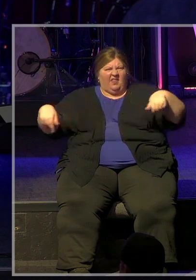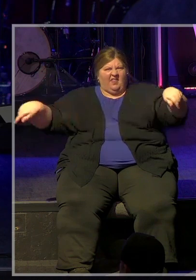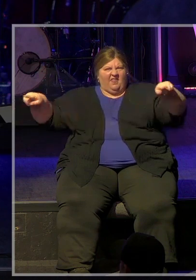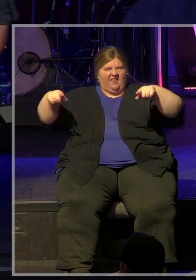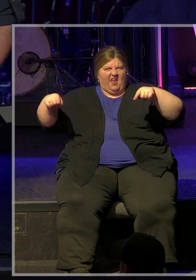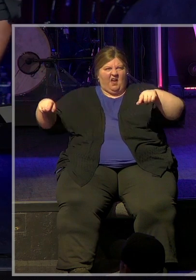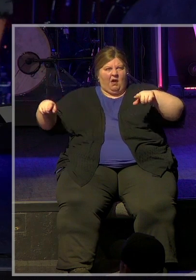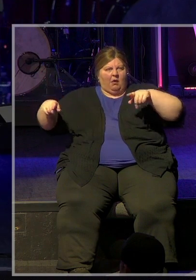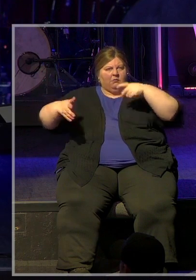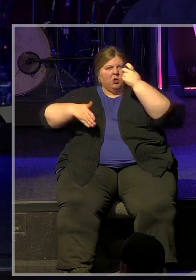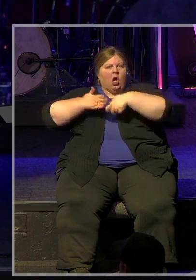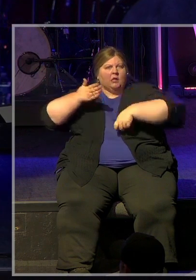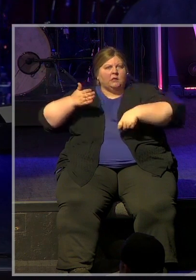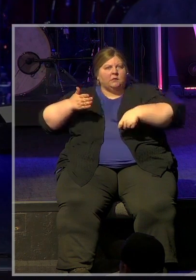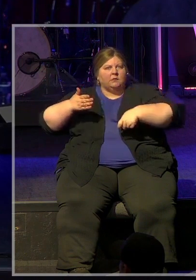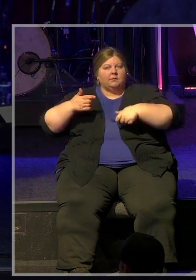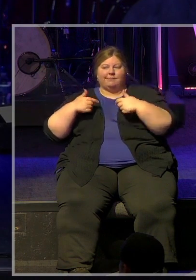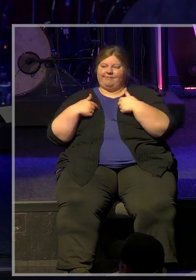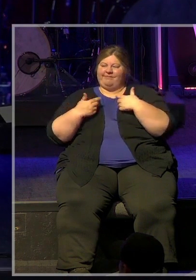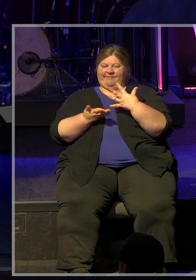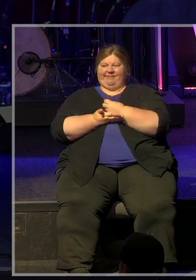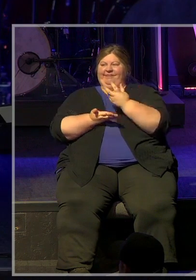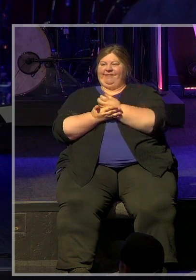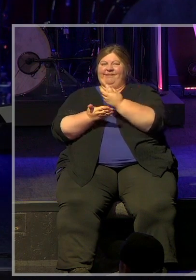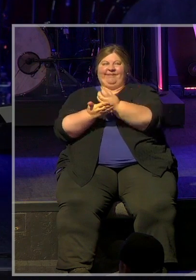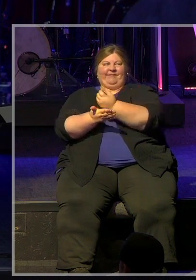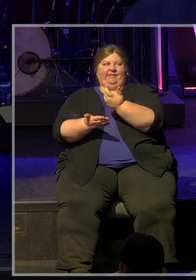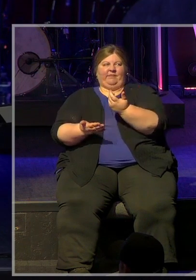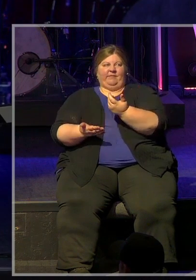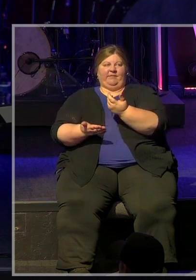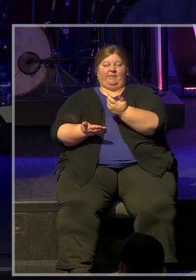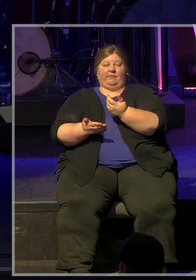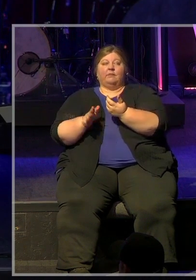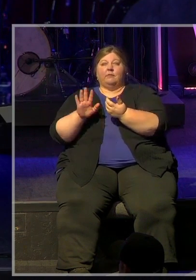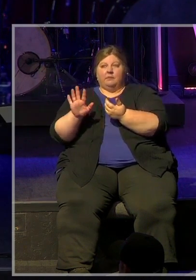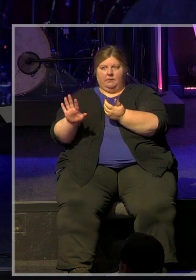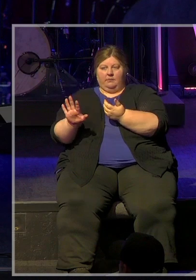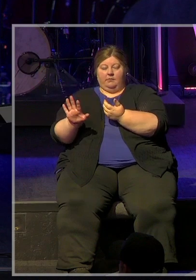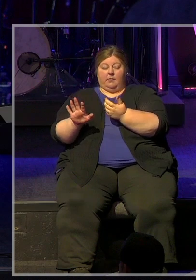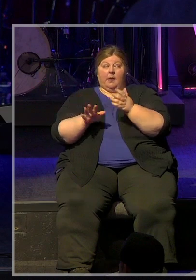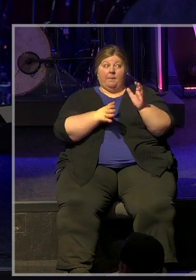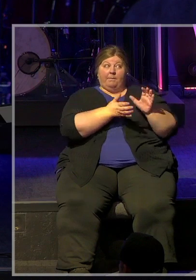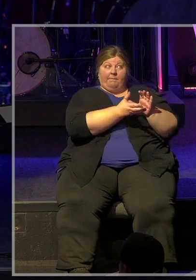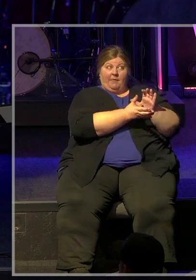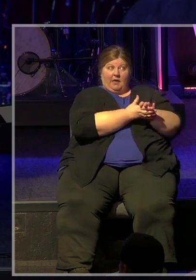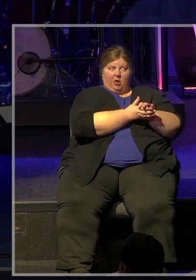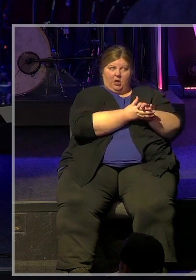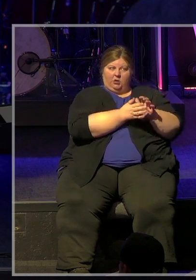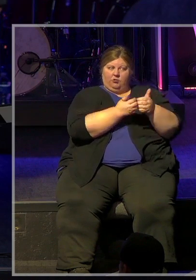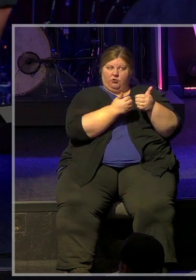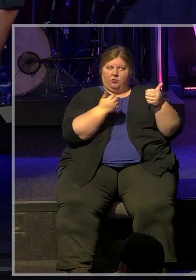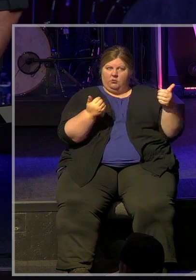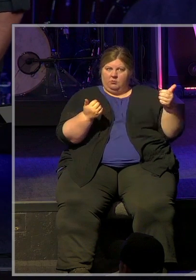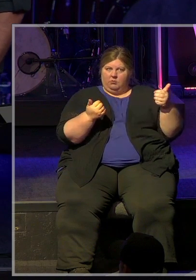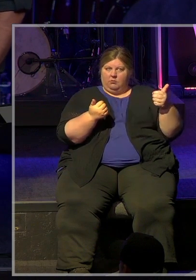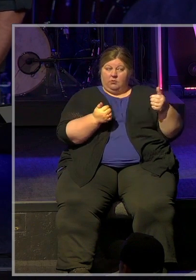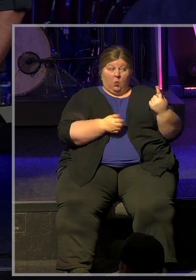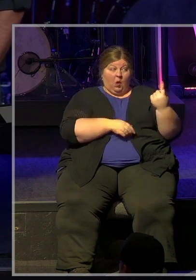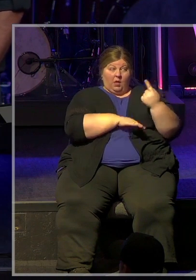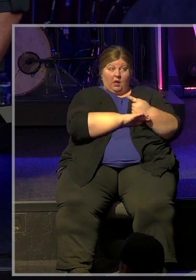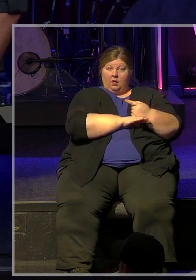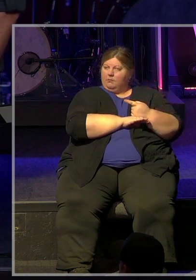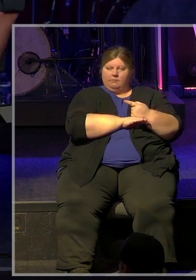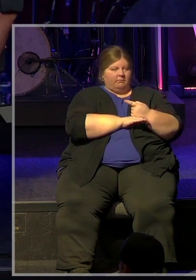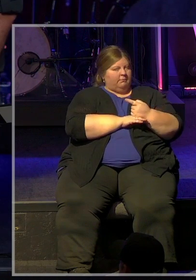of. A marriage is totally different. A marriage is not one day. A marriage is